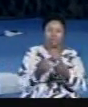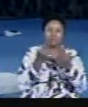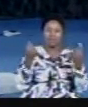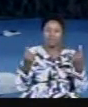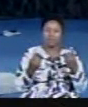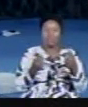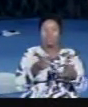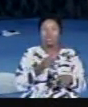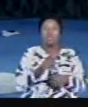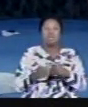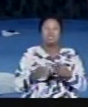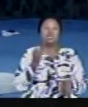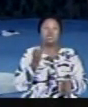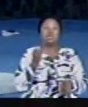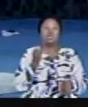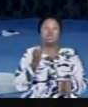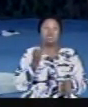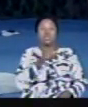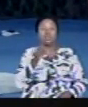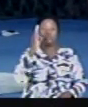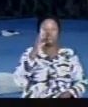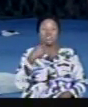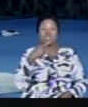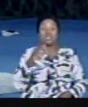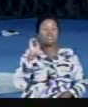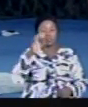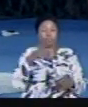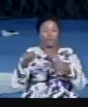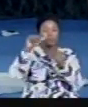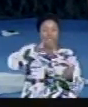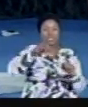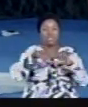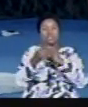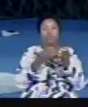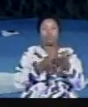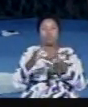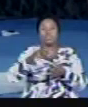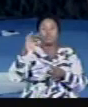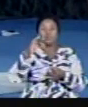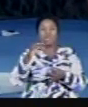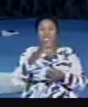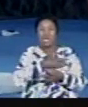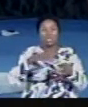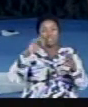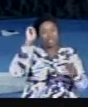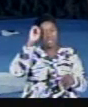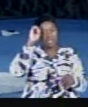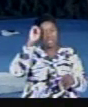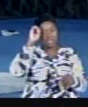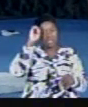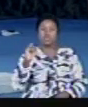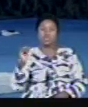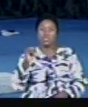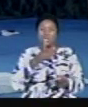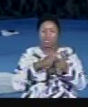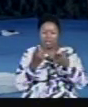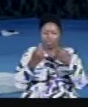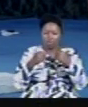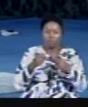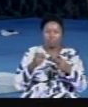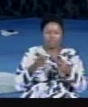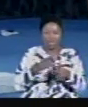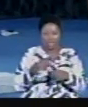he's baptized in the Holy Ghost, and he's preaching, and he comes across the word